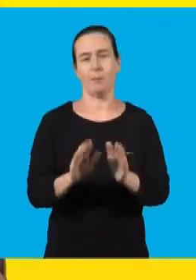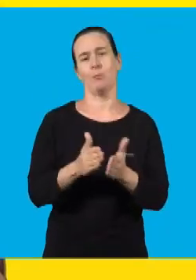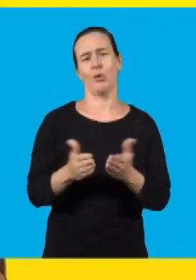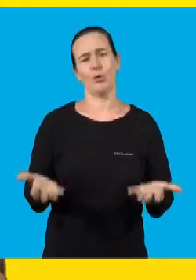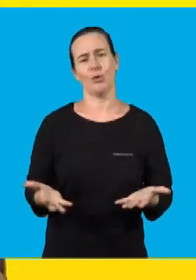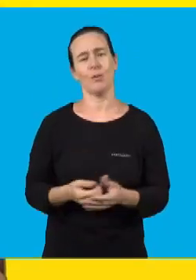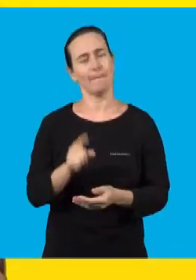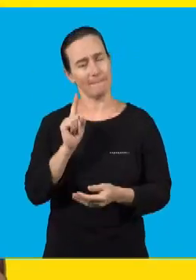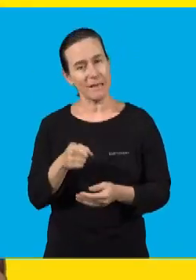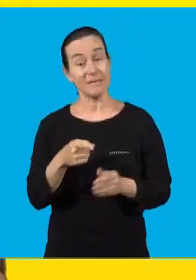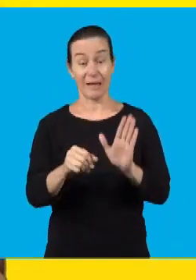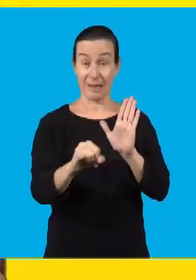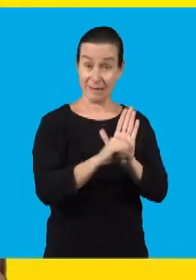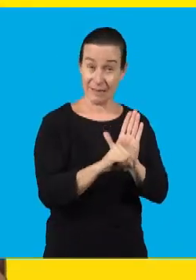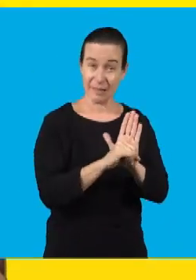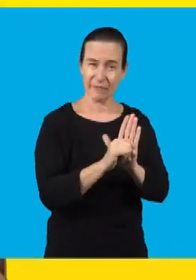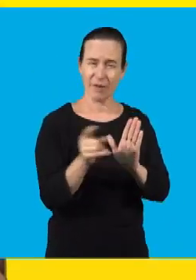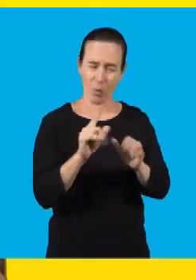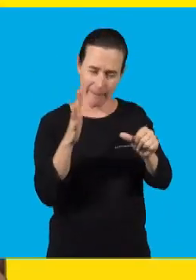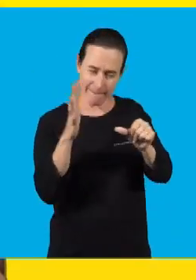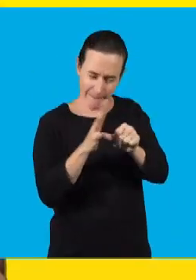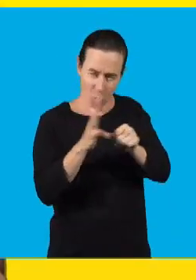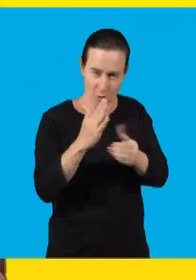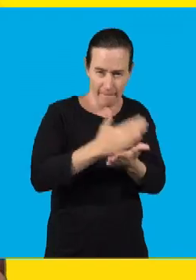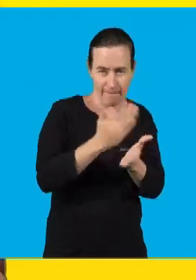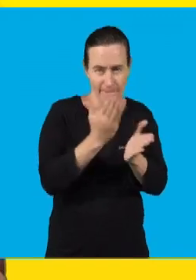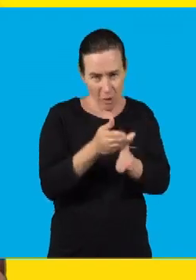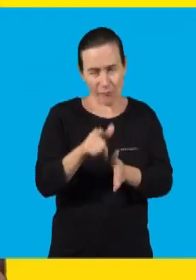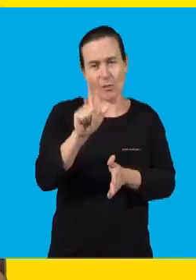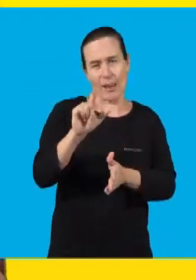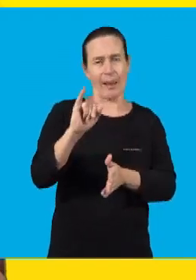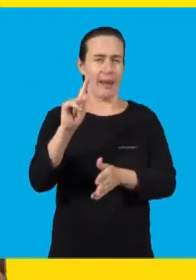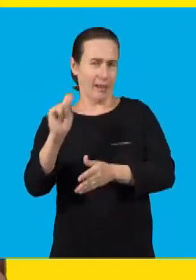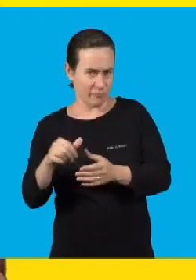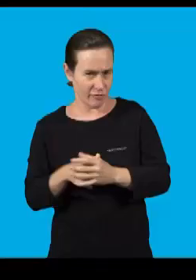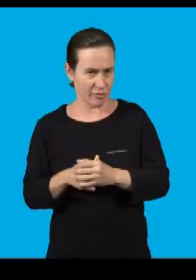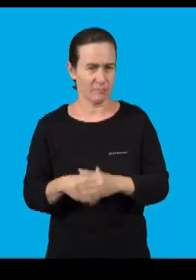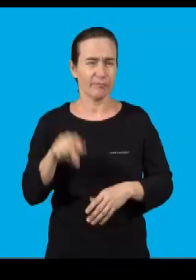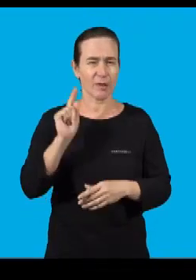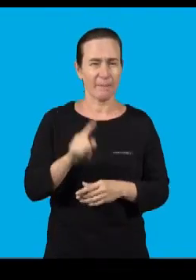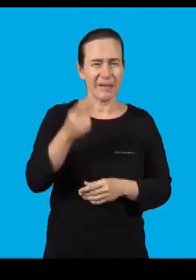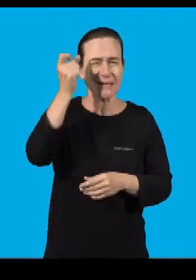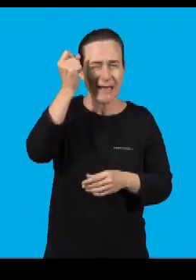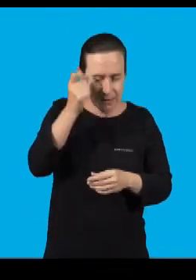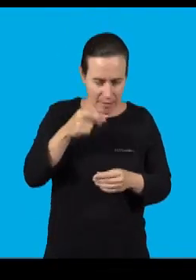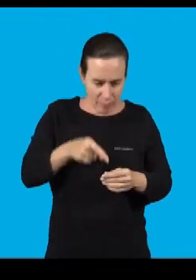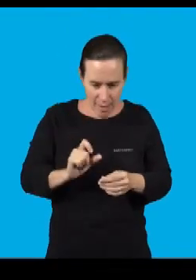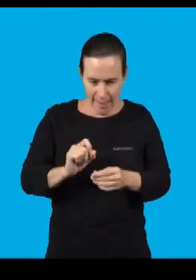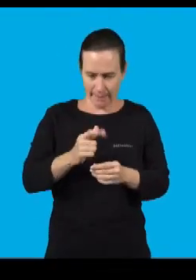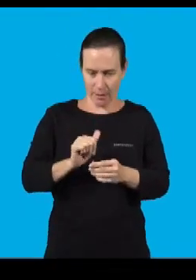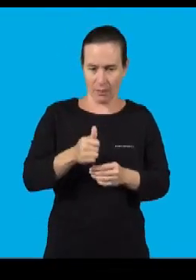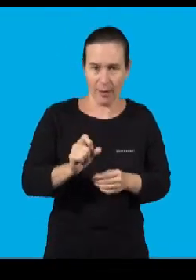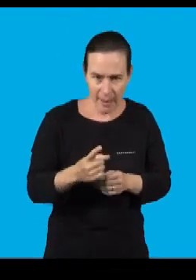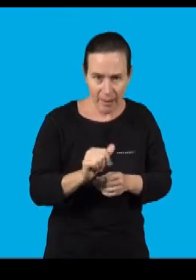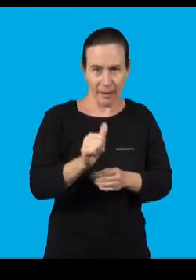the content of that novel. You must be able to identify the building blocks of literature. You need to understand the sequence